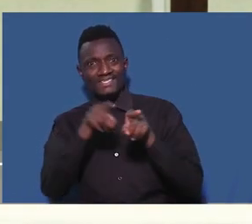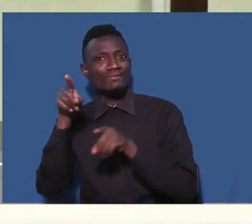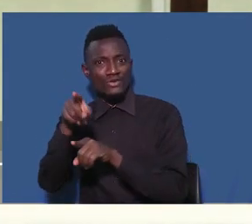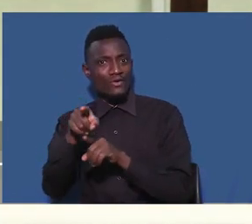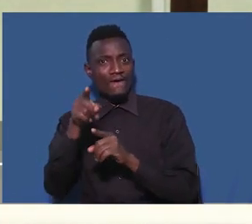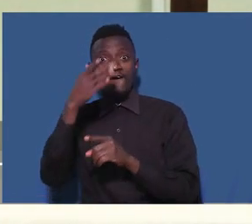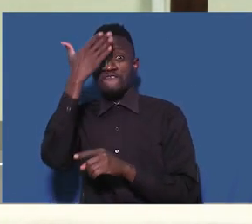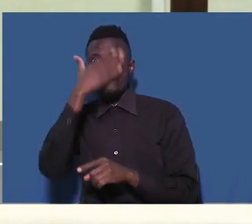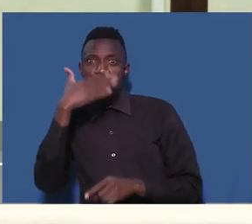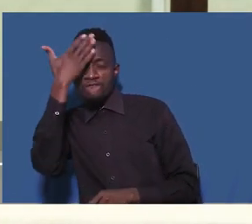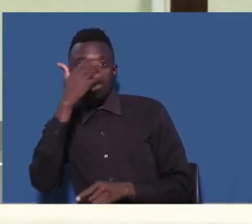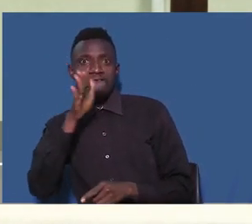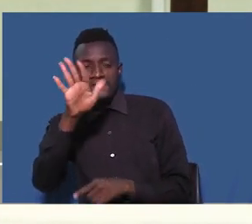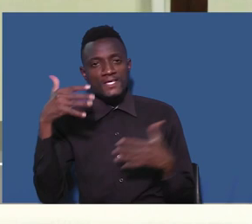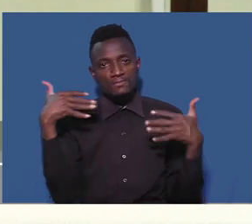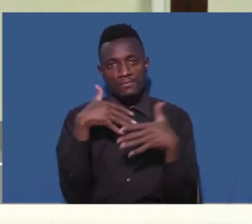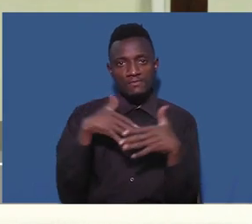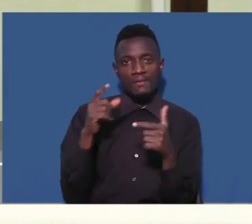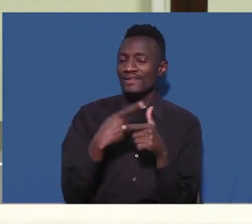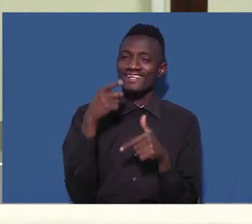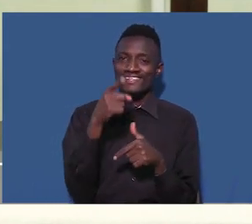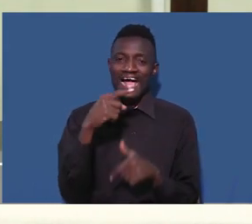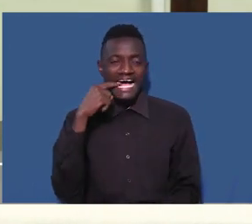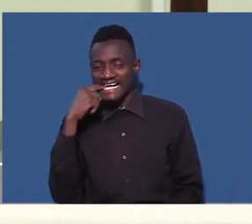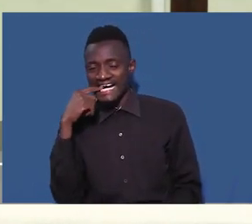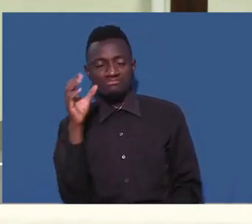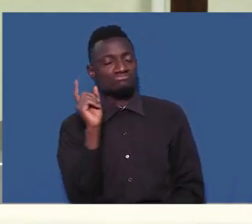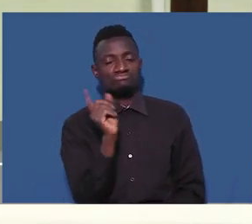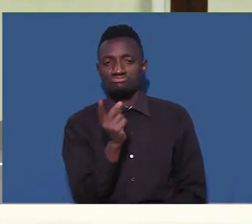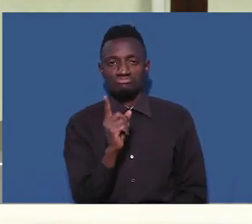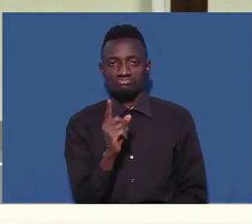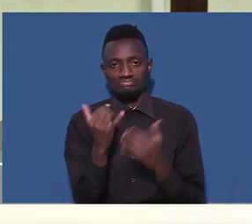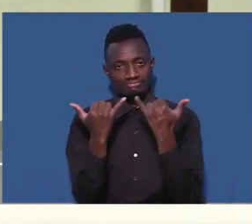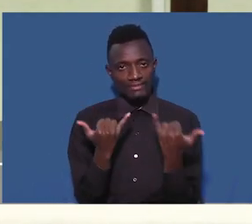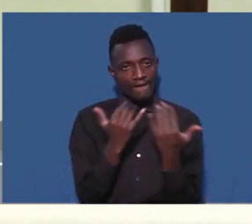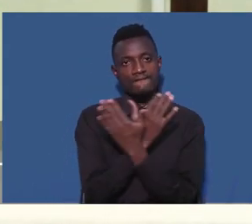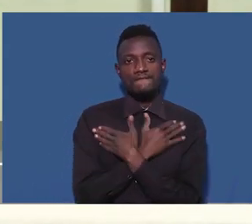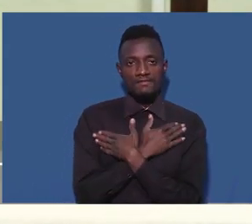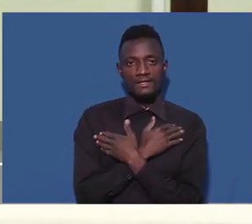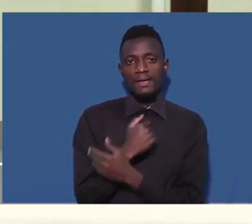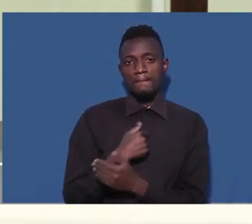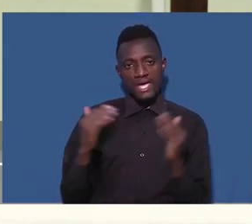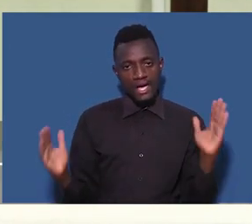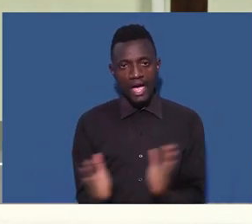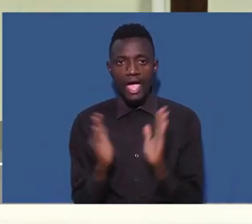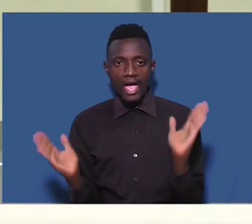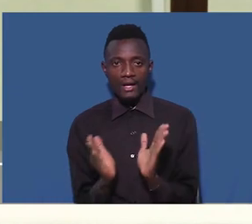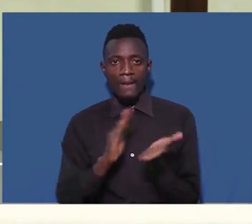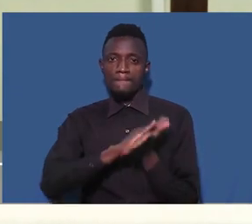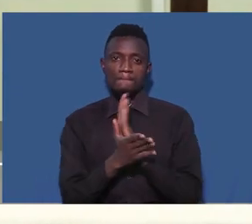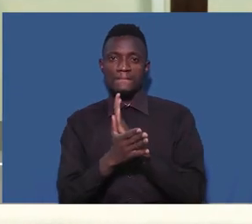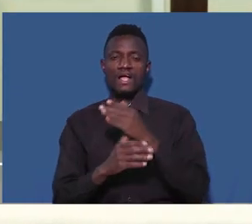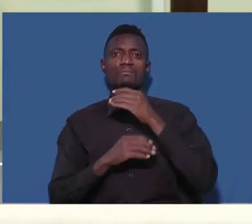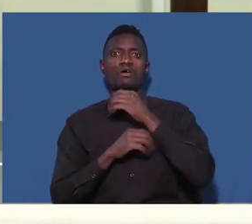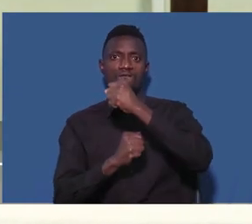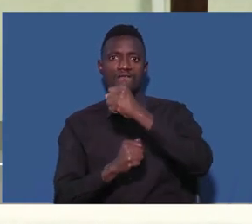Friends, as we meditate on the word today, I charge you to be bold. I charge you to remember that God